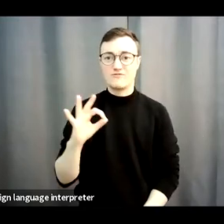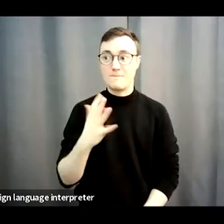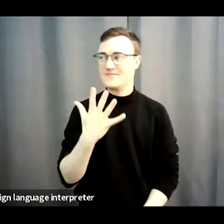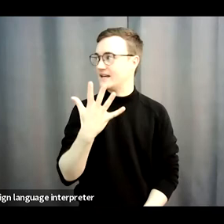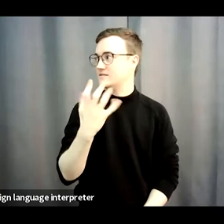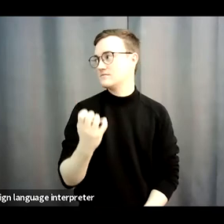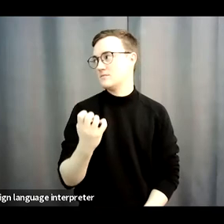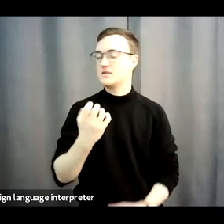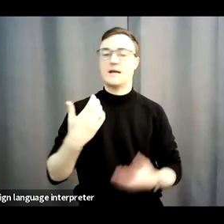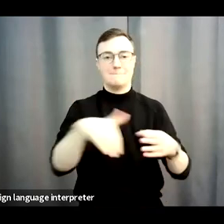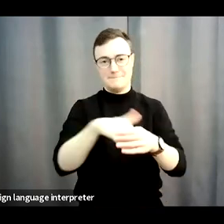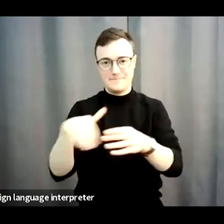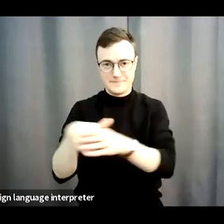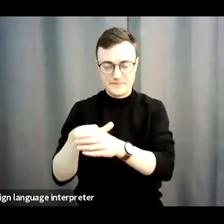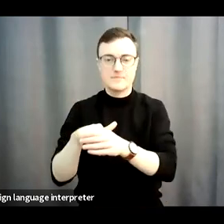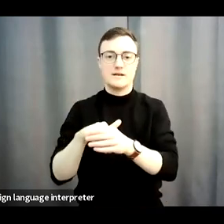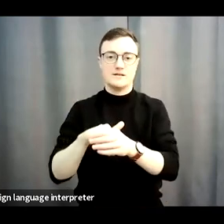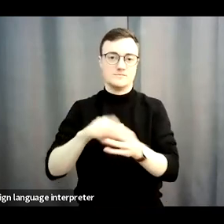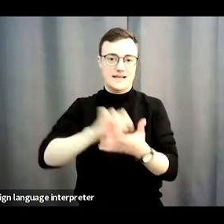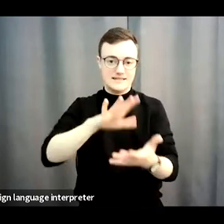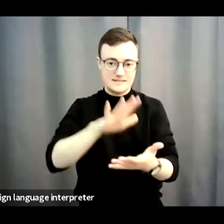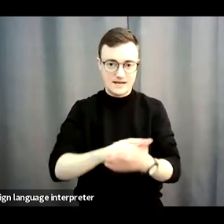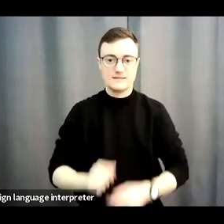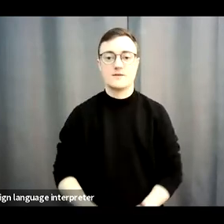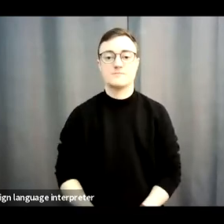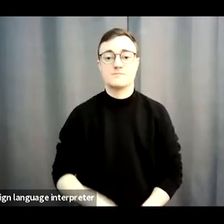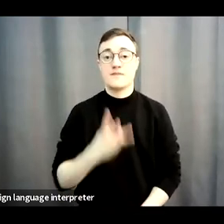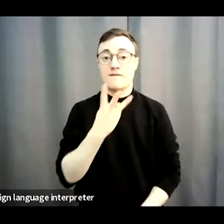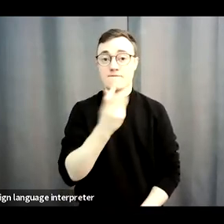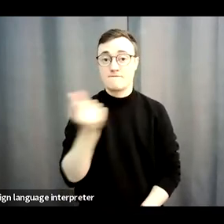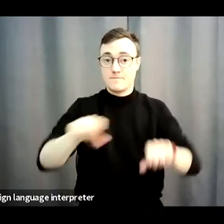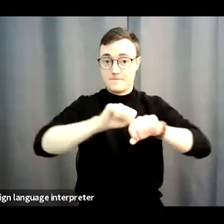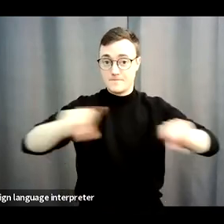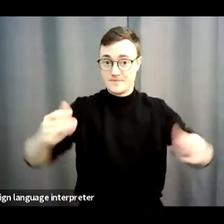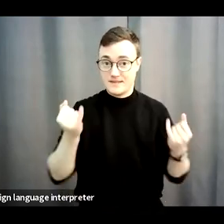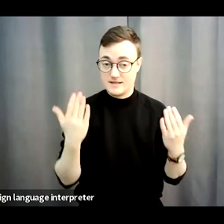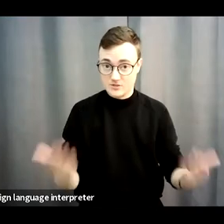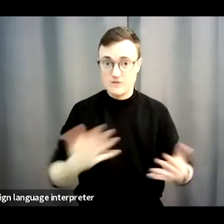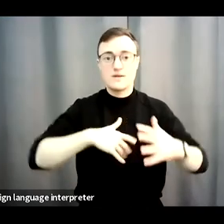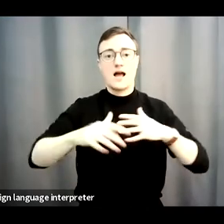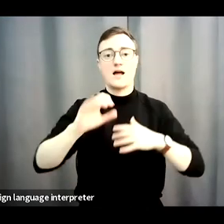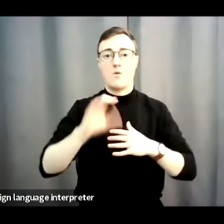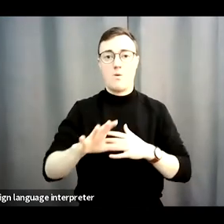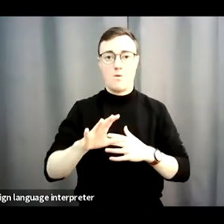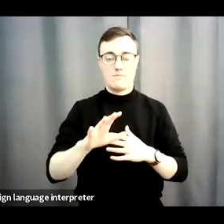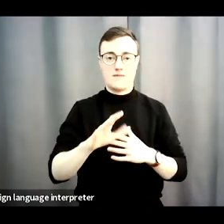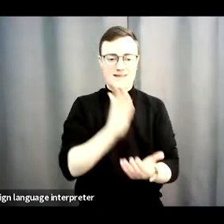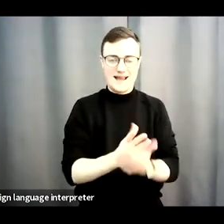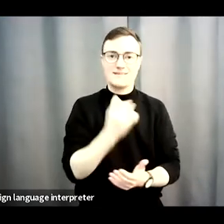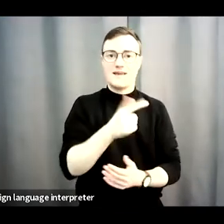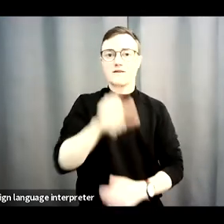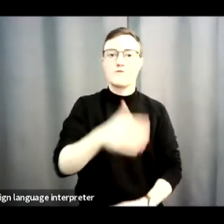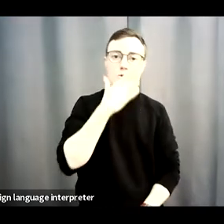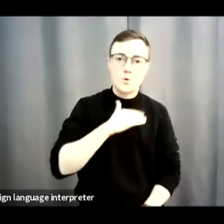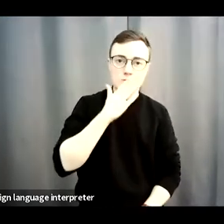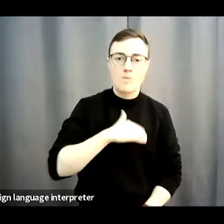Today's webinar will explore the universal right of all children and young people to participate,